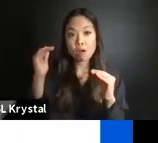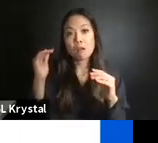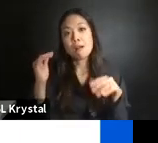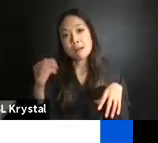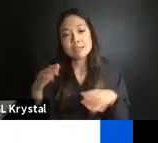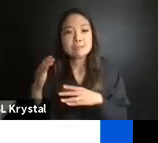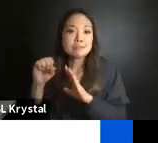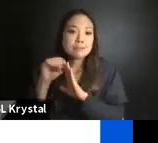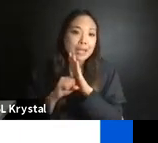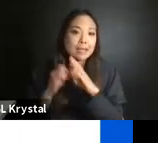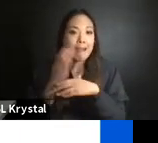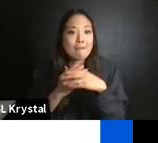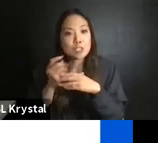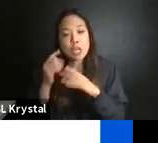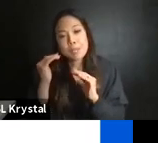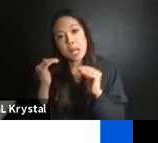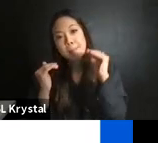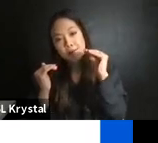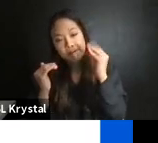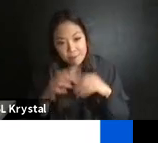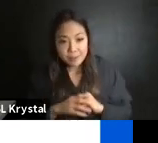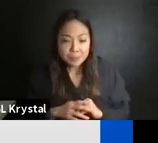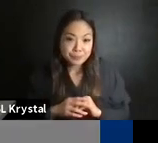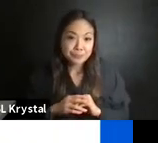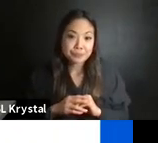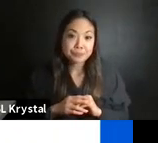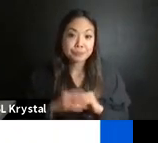average next slide